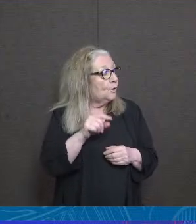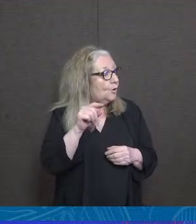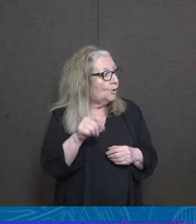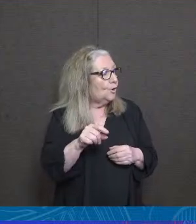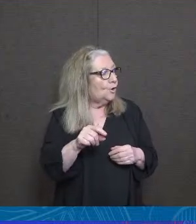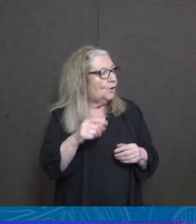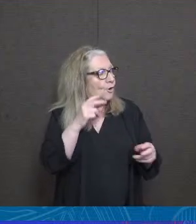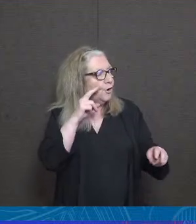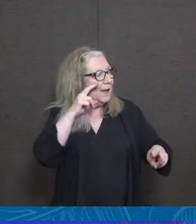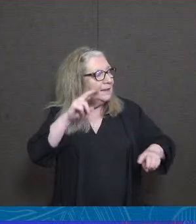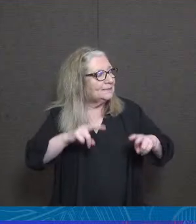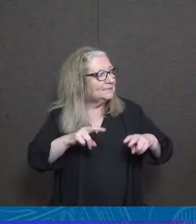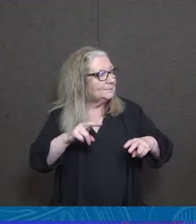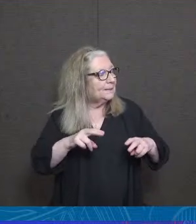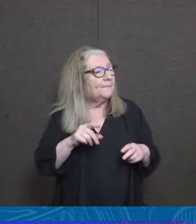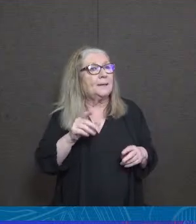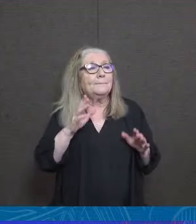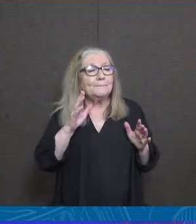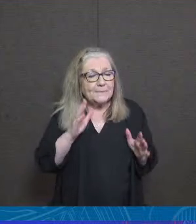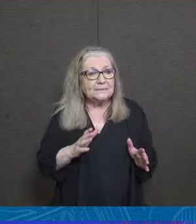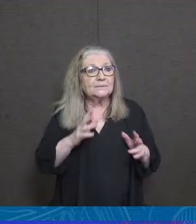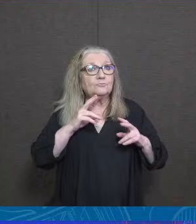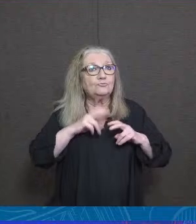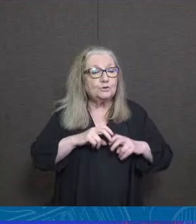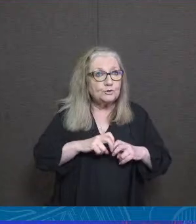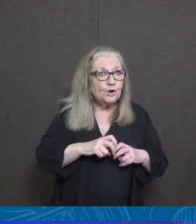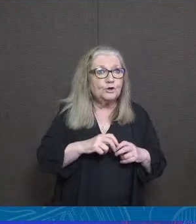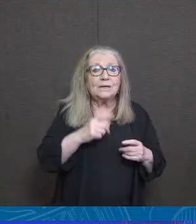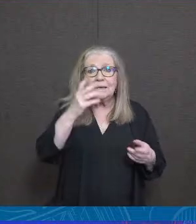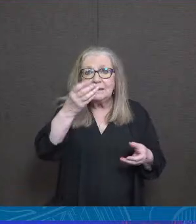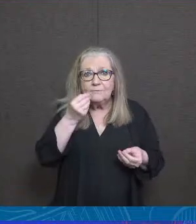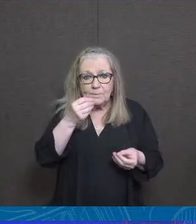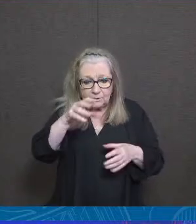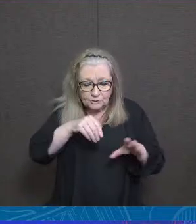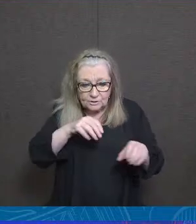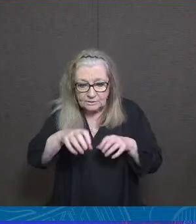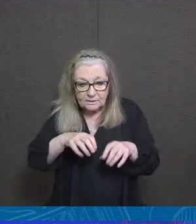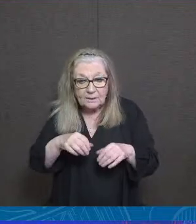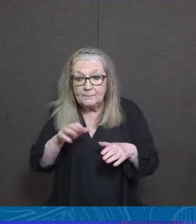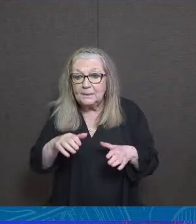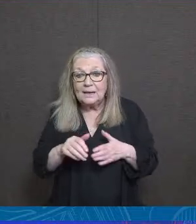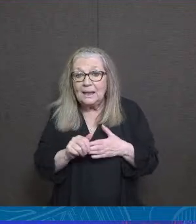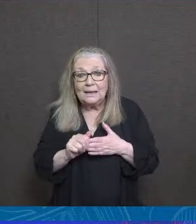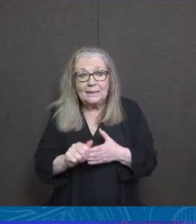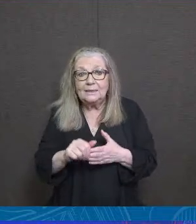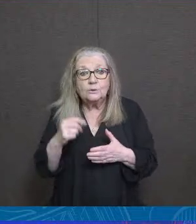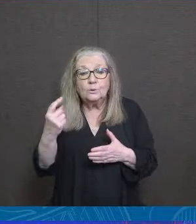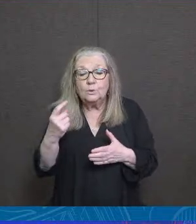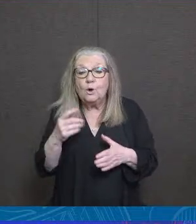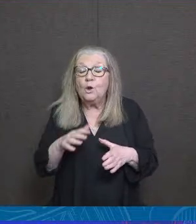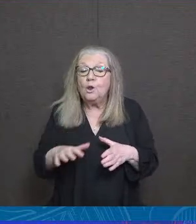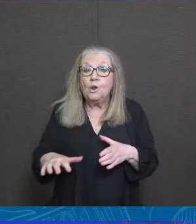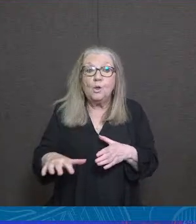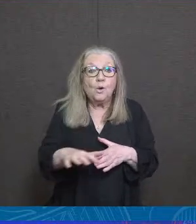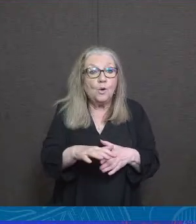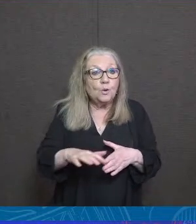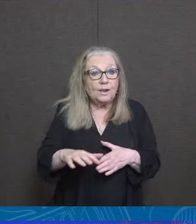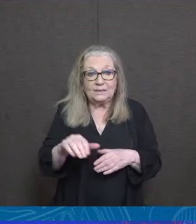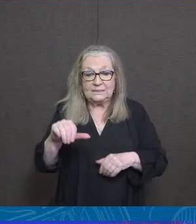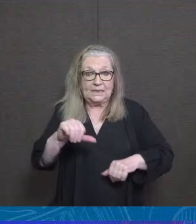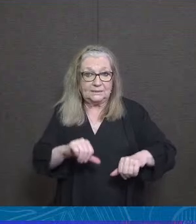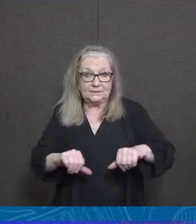be conducted in collaboration with and as much as possible led by local scientists. So you can see